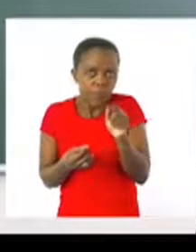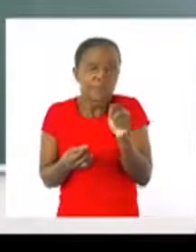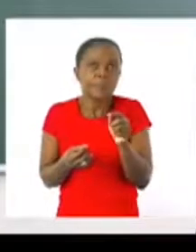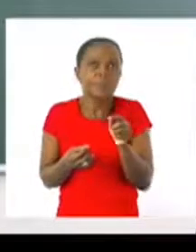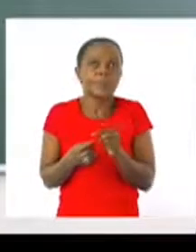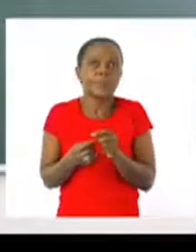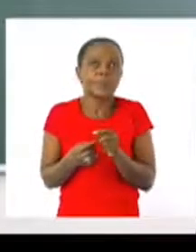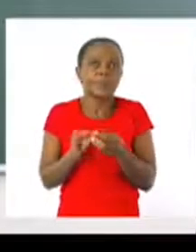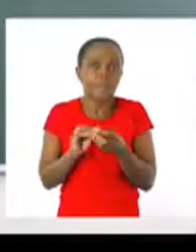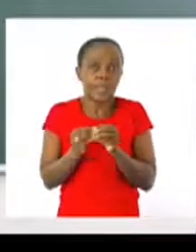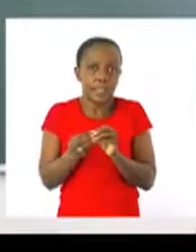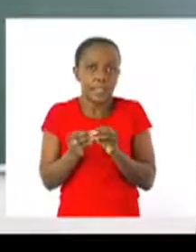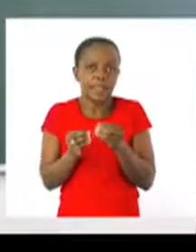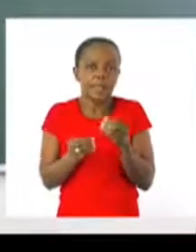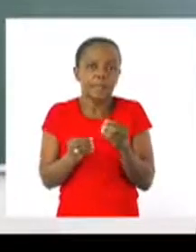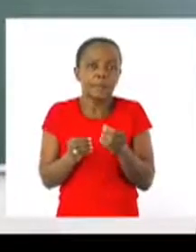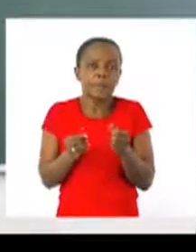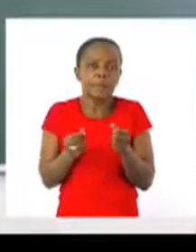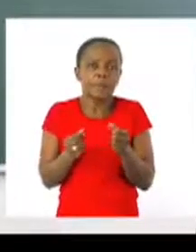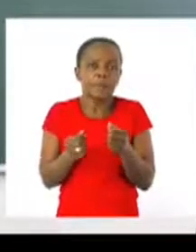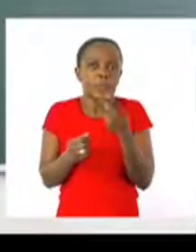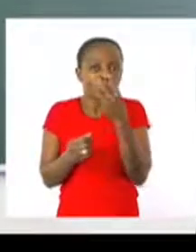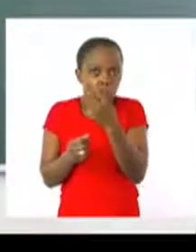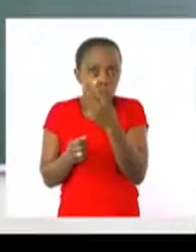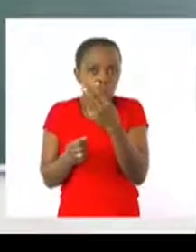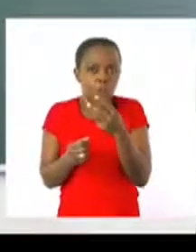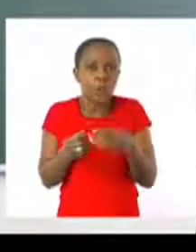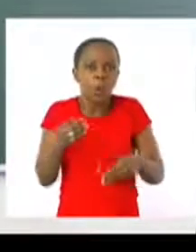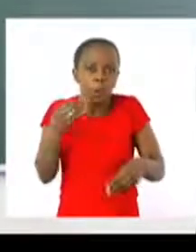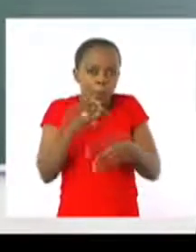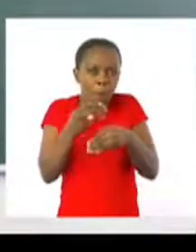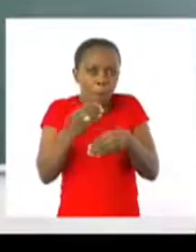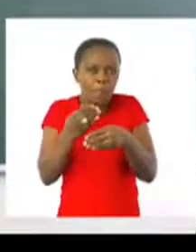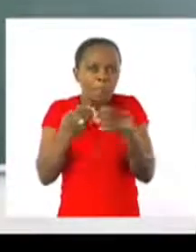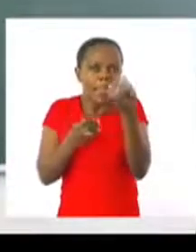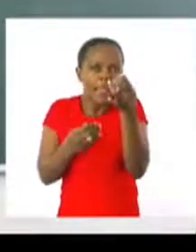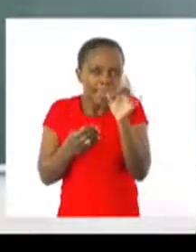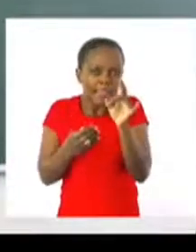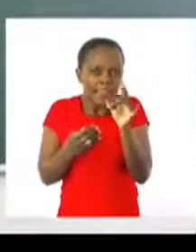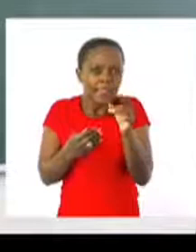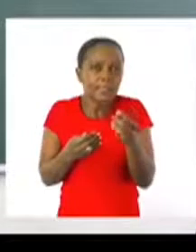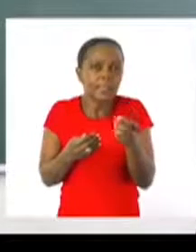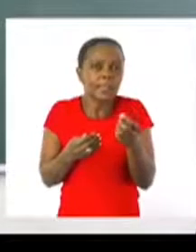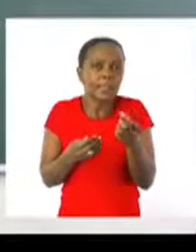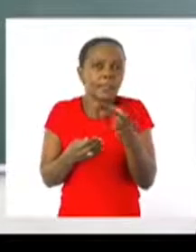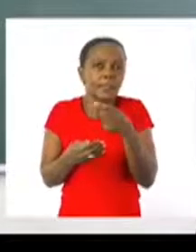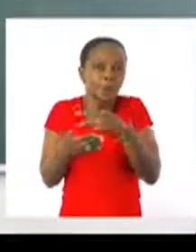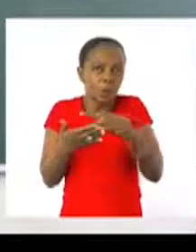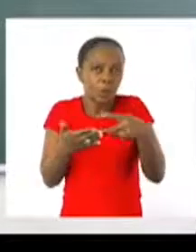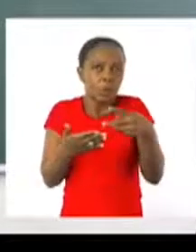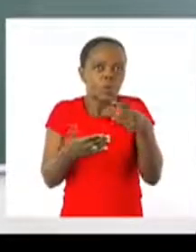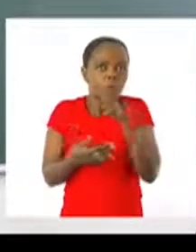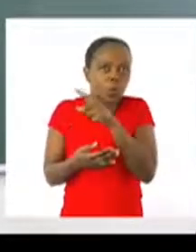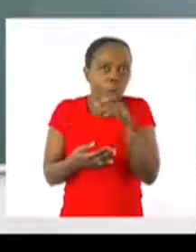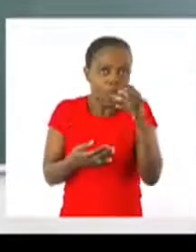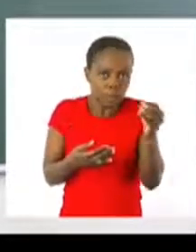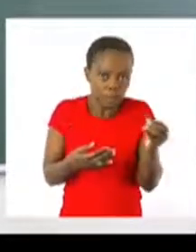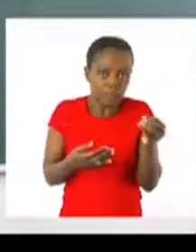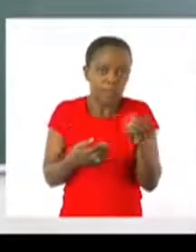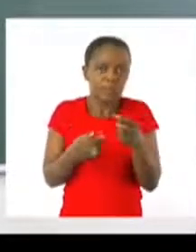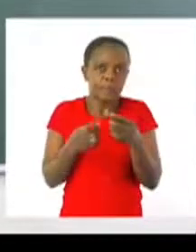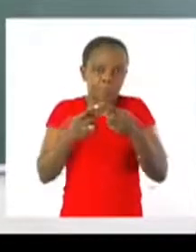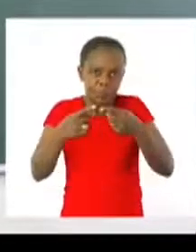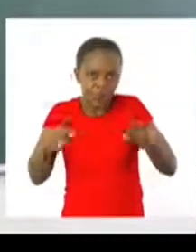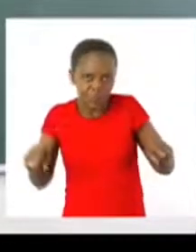8. 2 plus 8 is equal to 10. The opposite again,